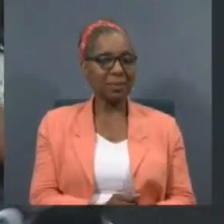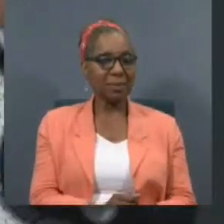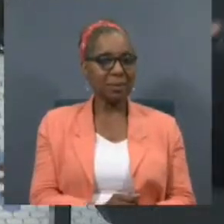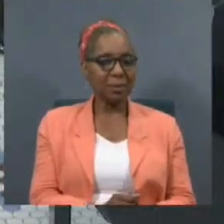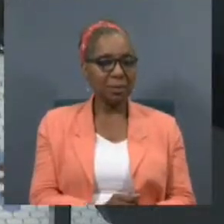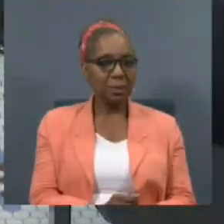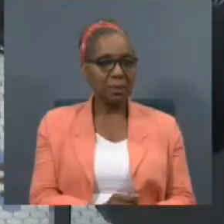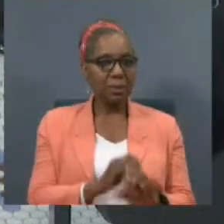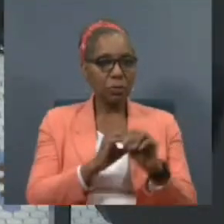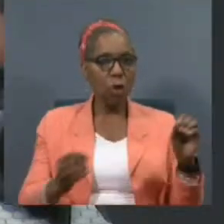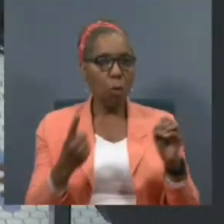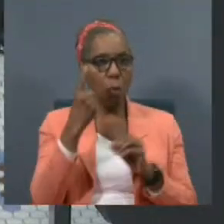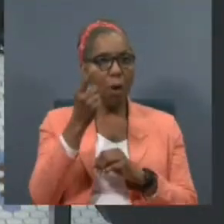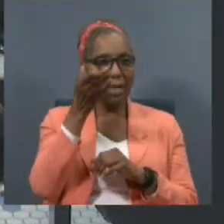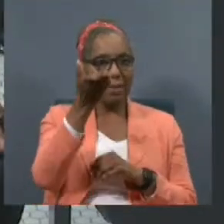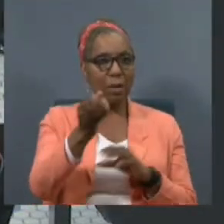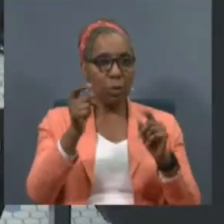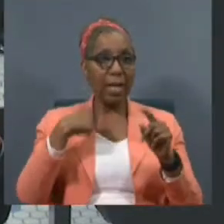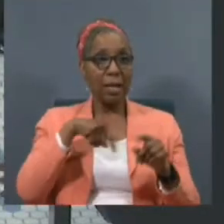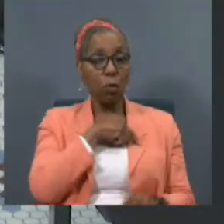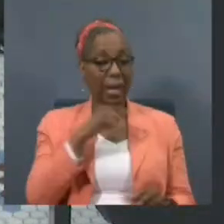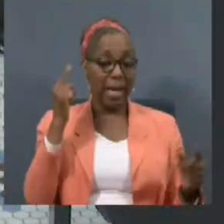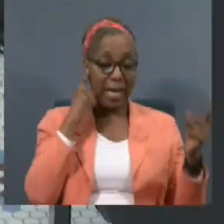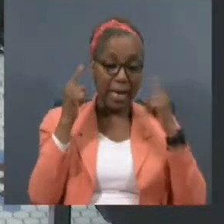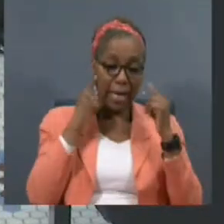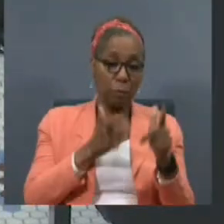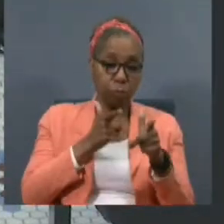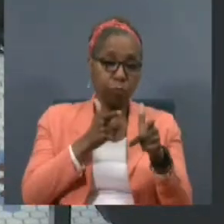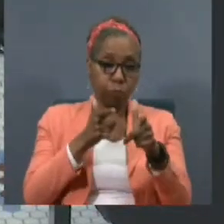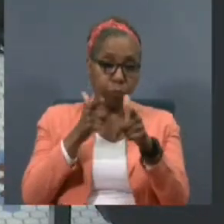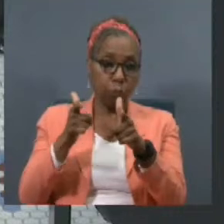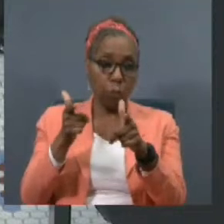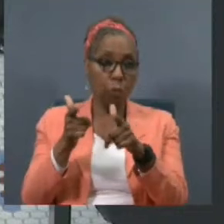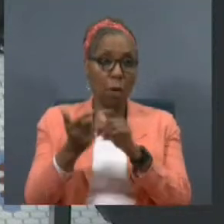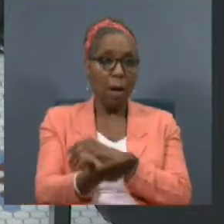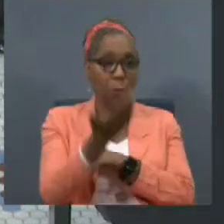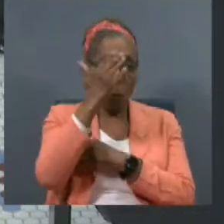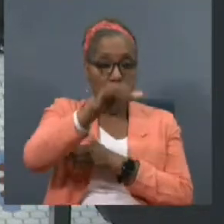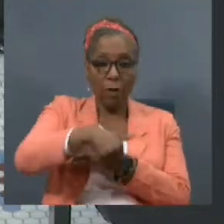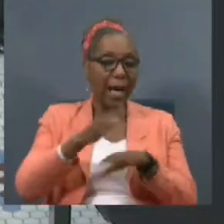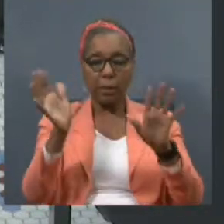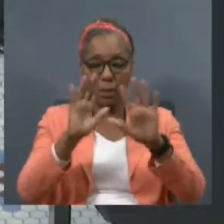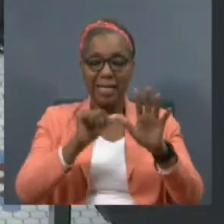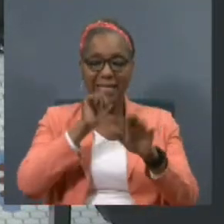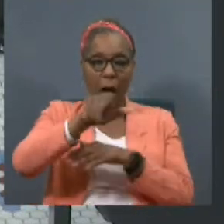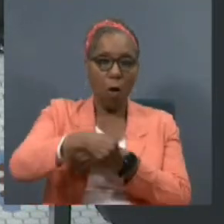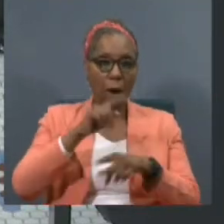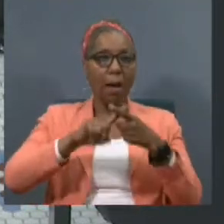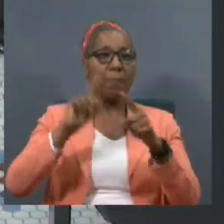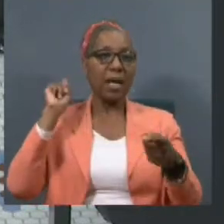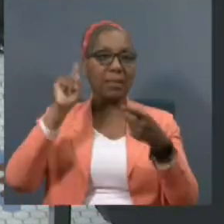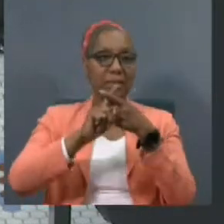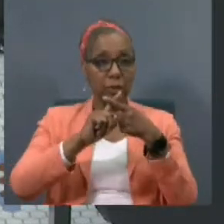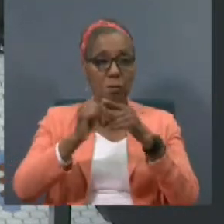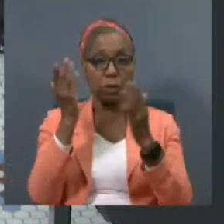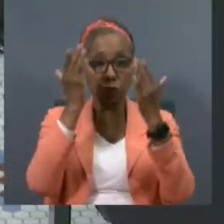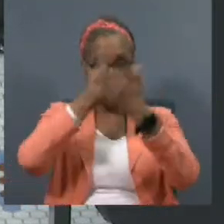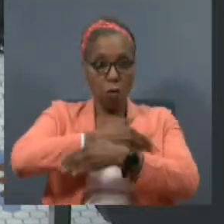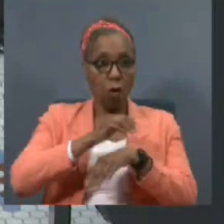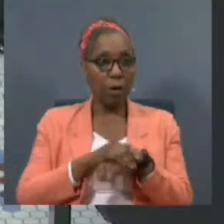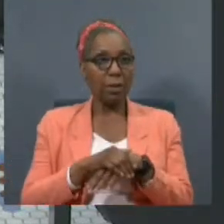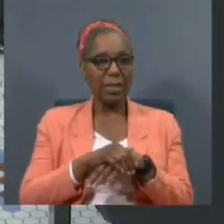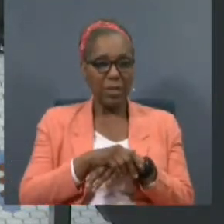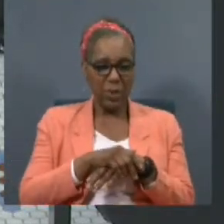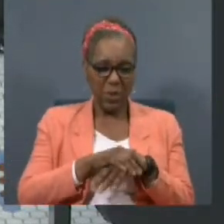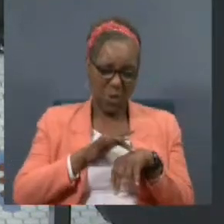there. We hear this shooting all morning, all night. Well, not all night, but up until dark.